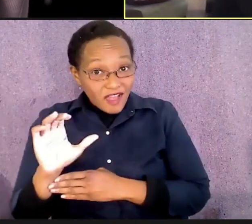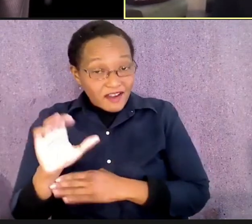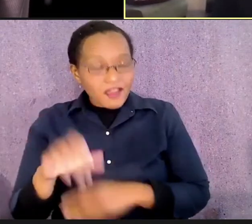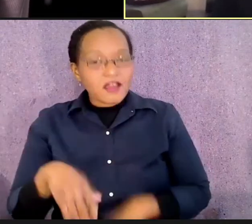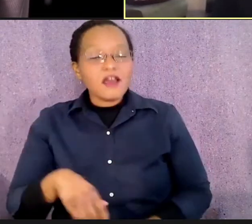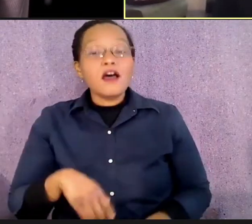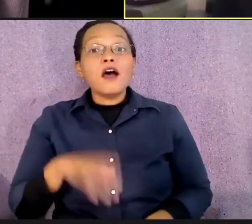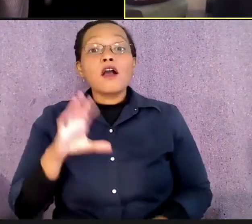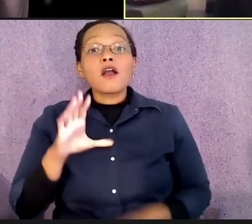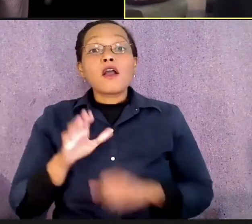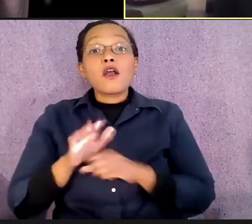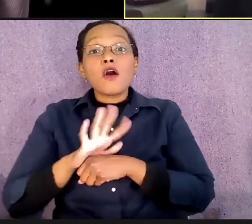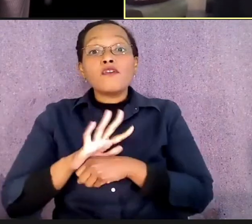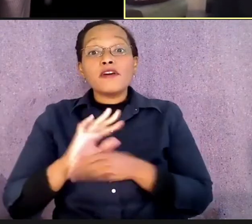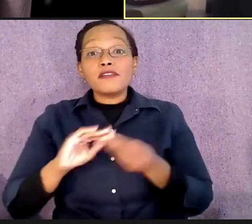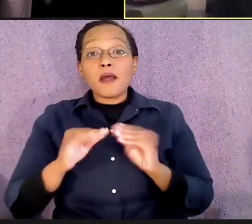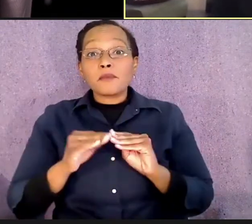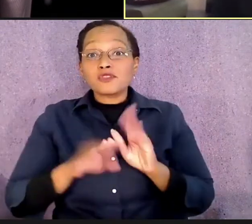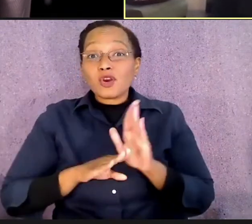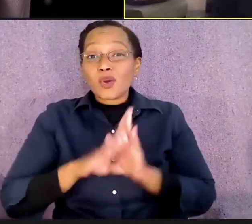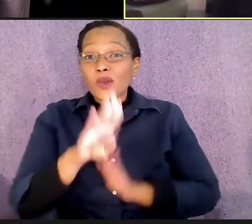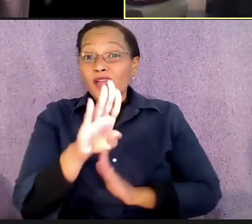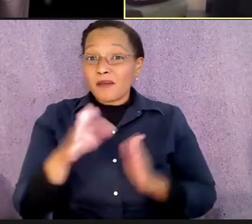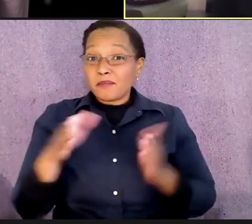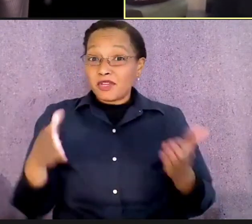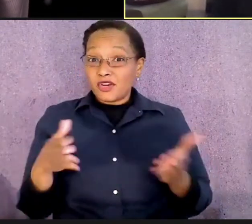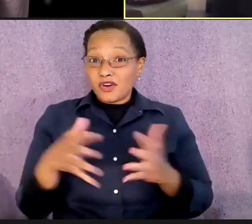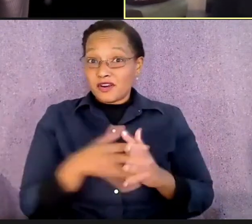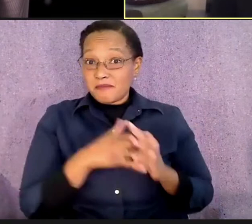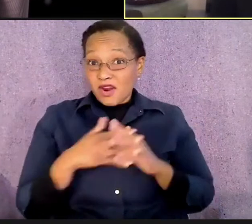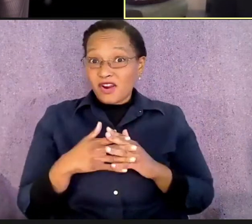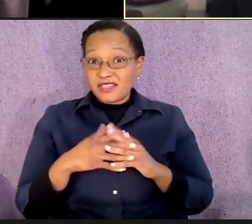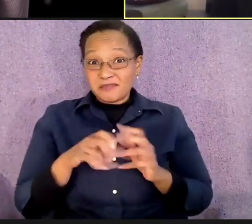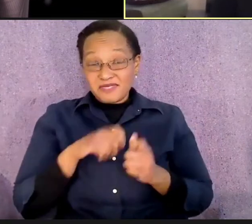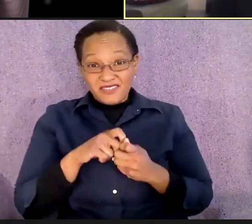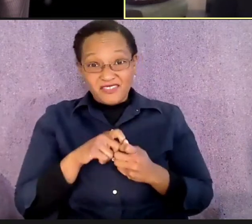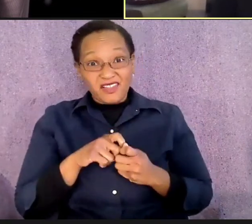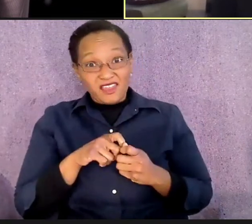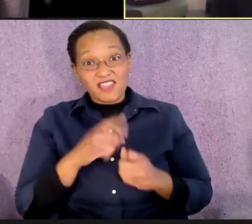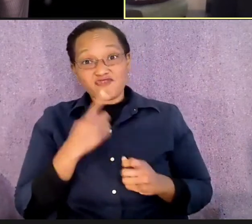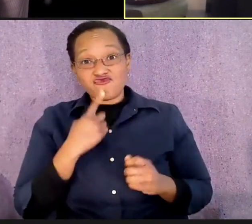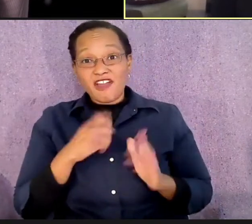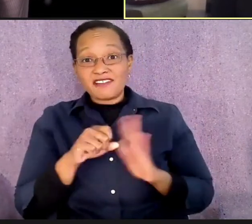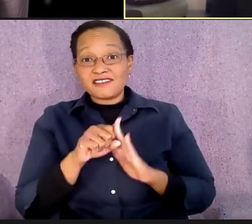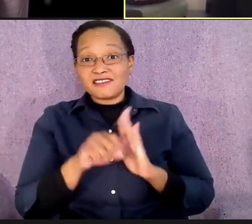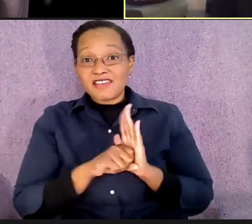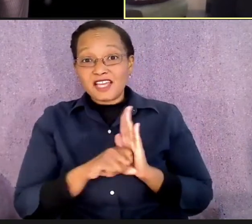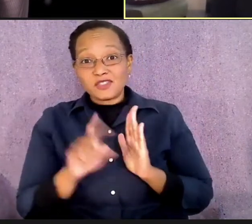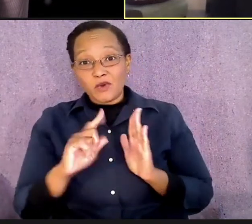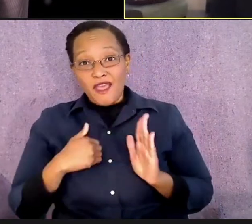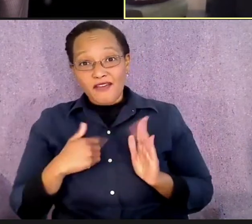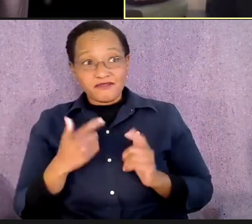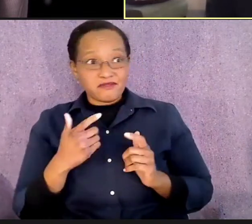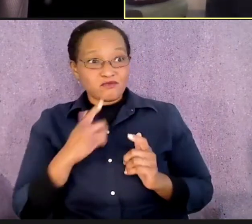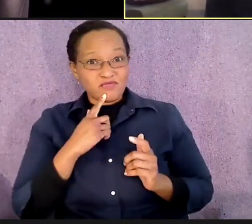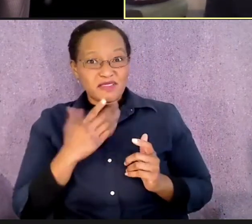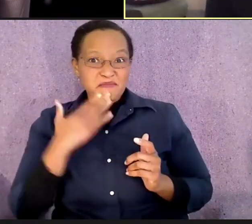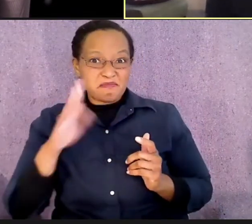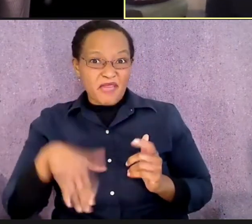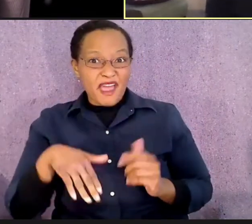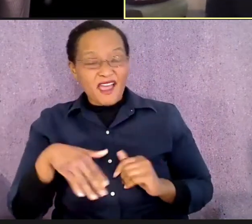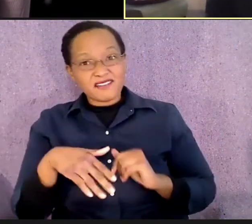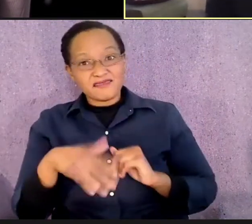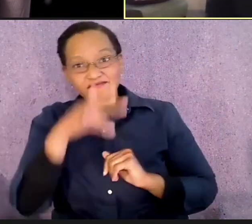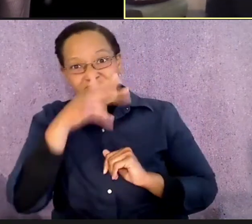but they're especially going up in red states with poor leadership. So, and Lindsey Graham's from South Carolina, Lindsey Graham, the